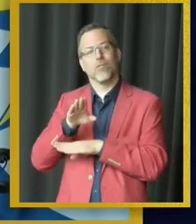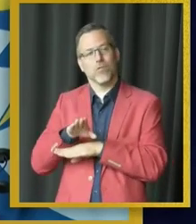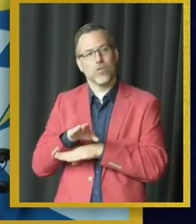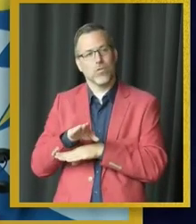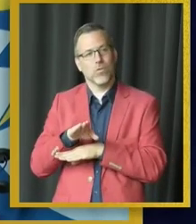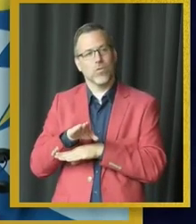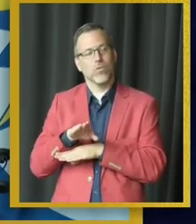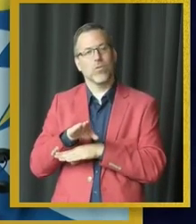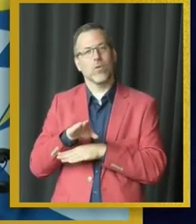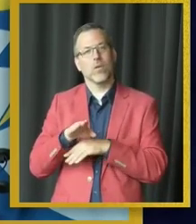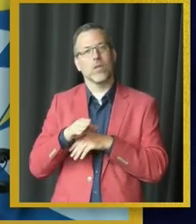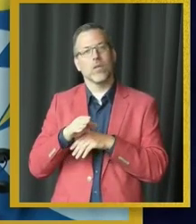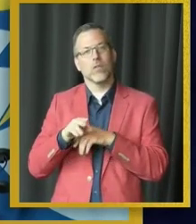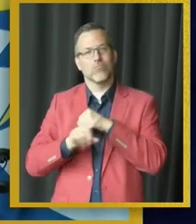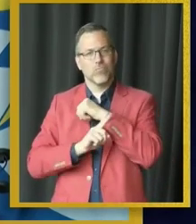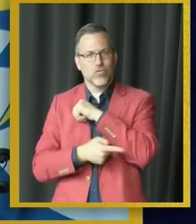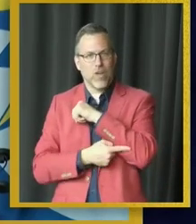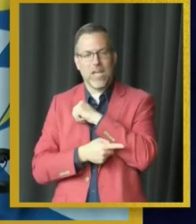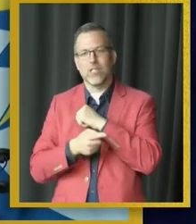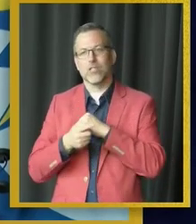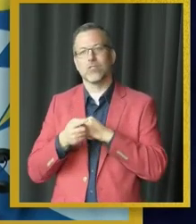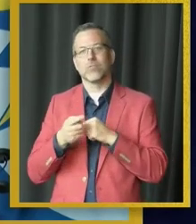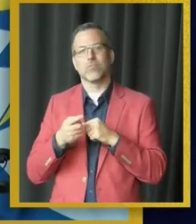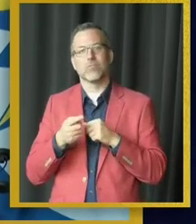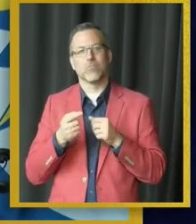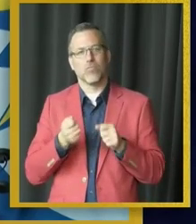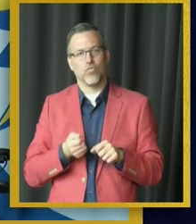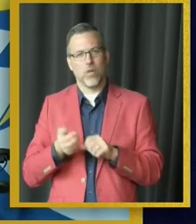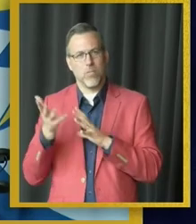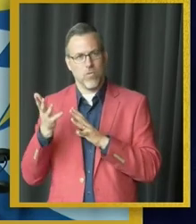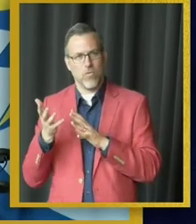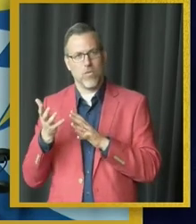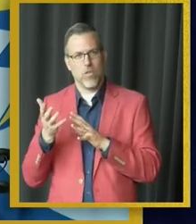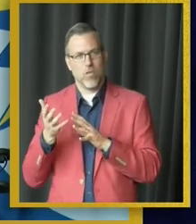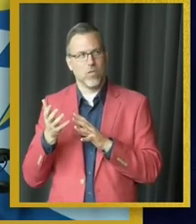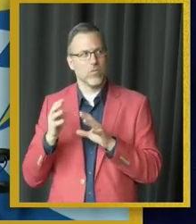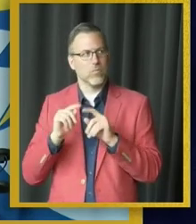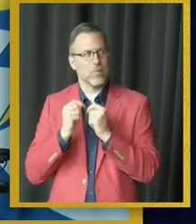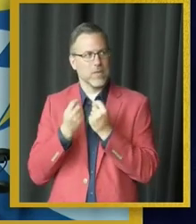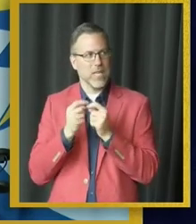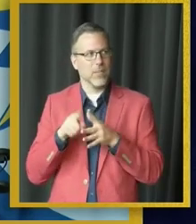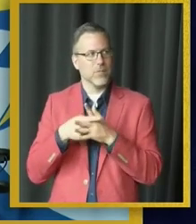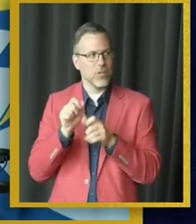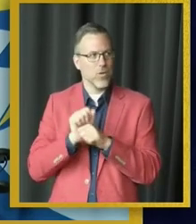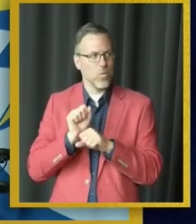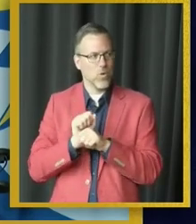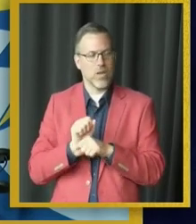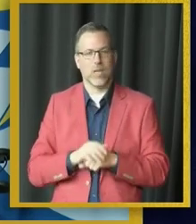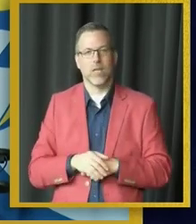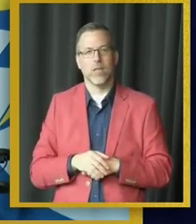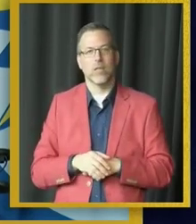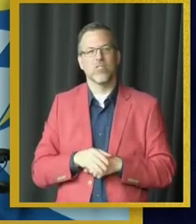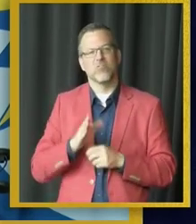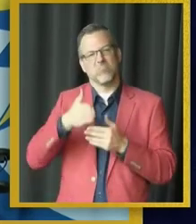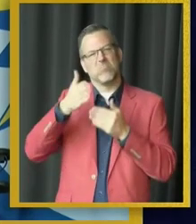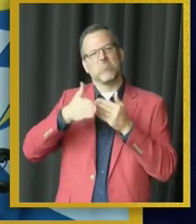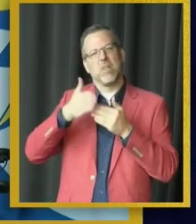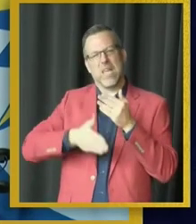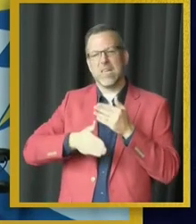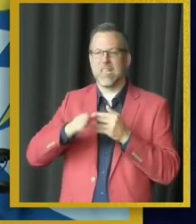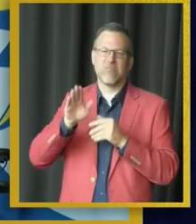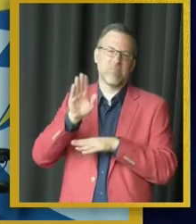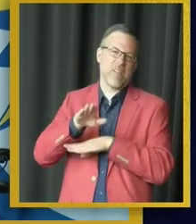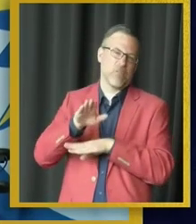removal crews. We're a city. We have to worry about all of our problems. But they'd be ending their shift in the